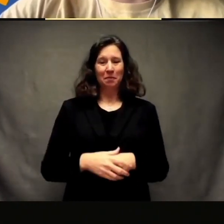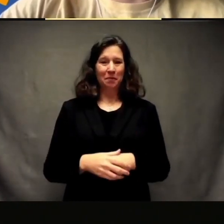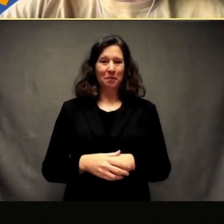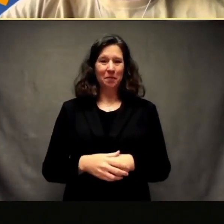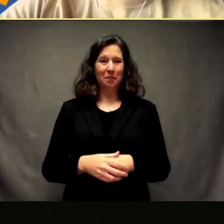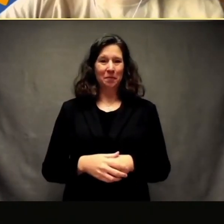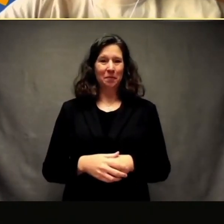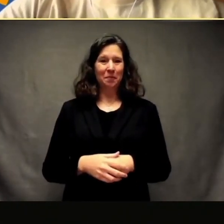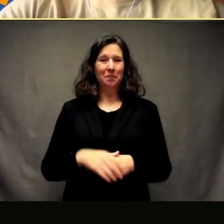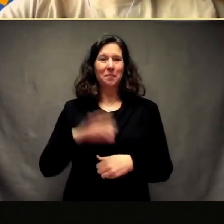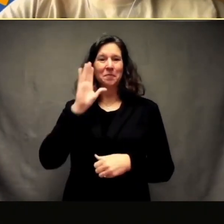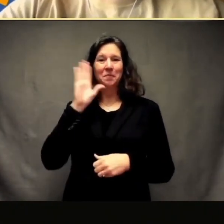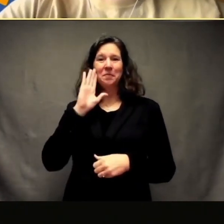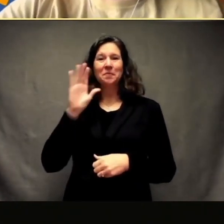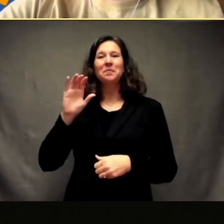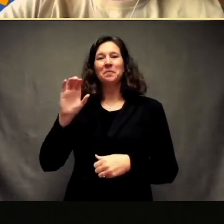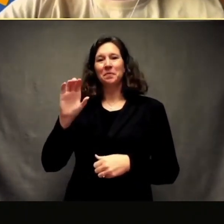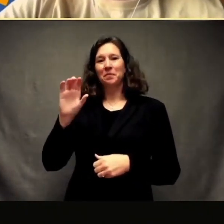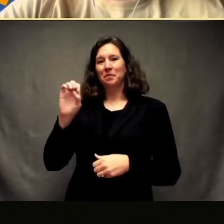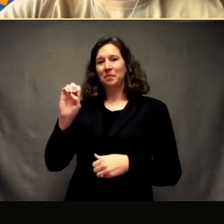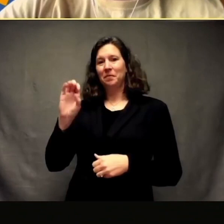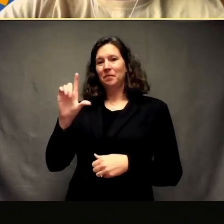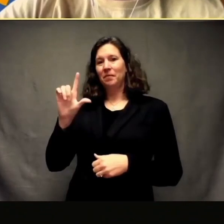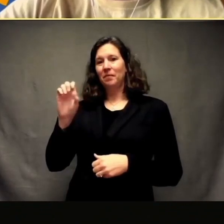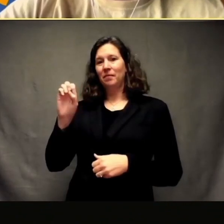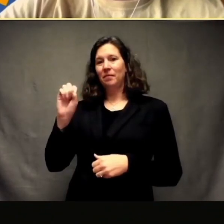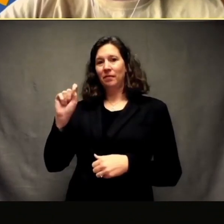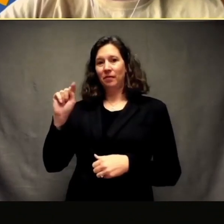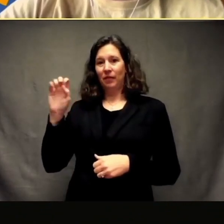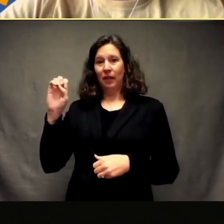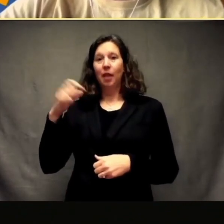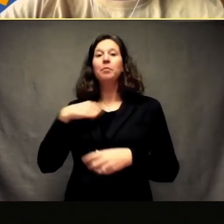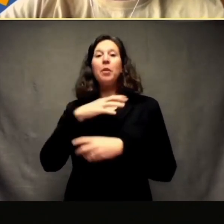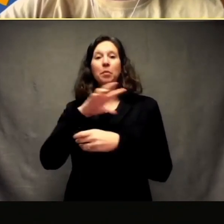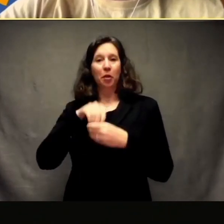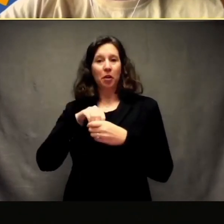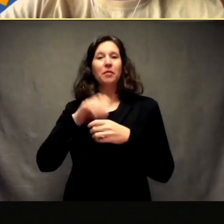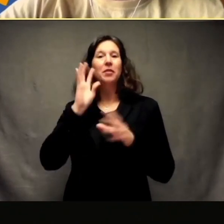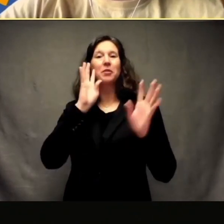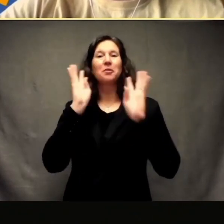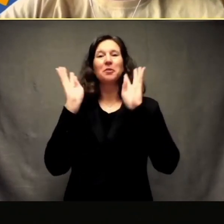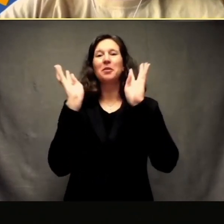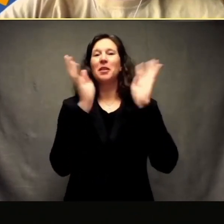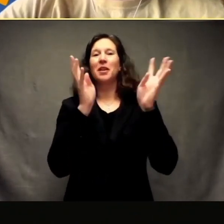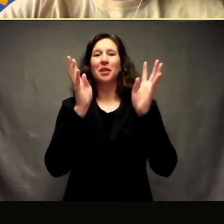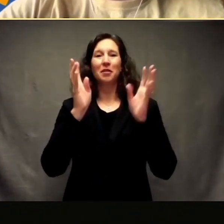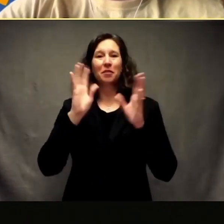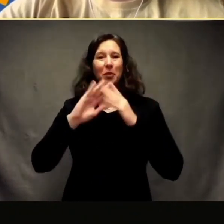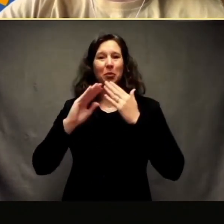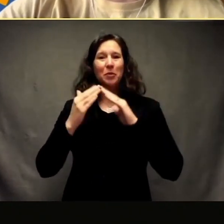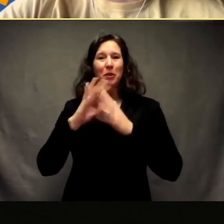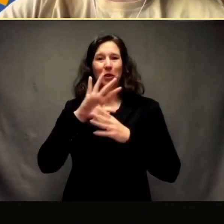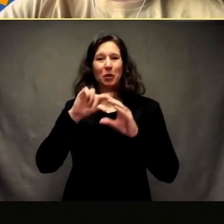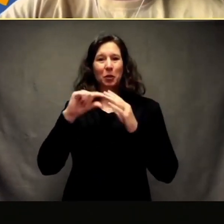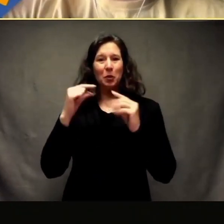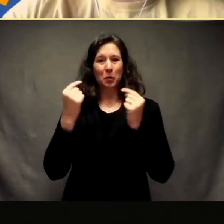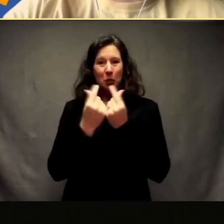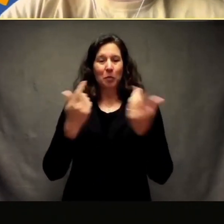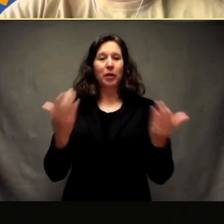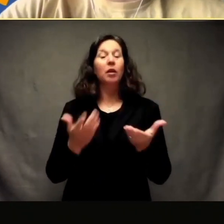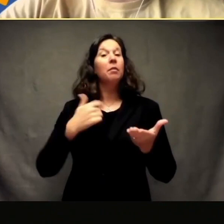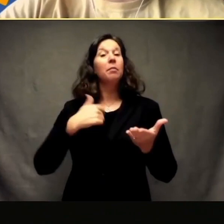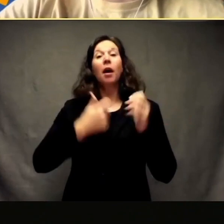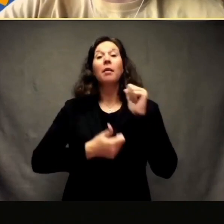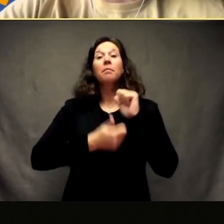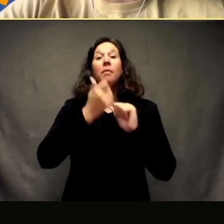Hi everybody, I'm Celeste. I am also part of the Creative Communities group here at CU Boulder. And my main role in the work that